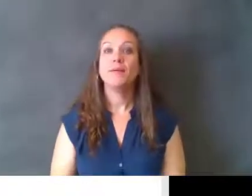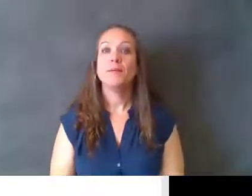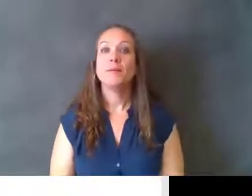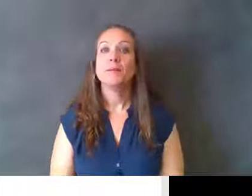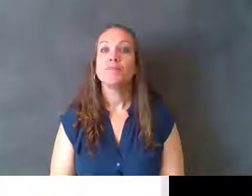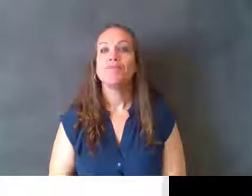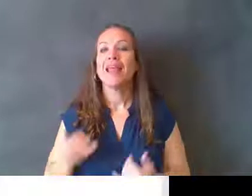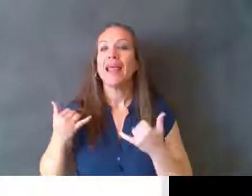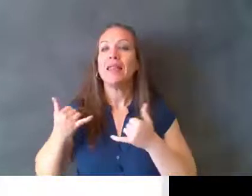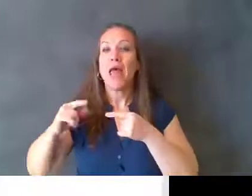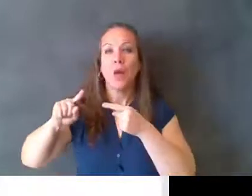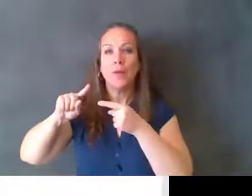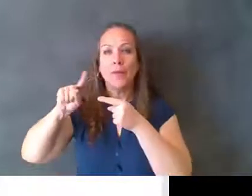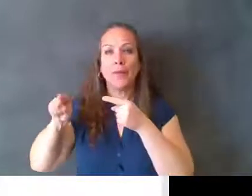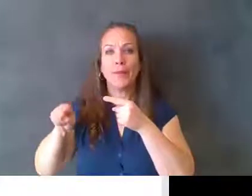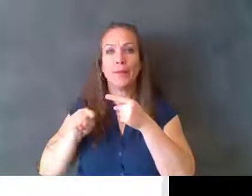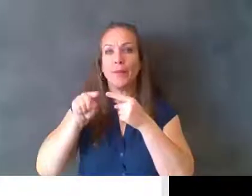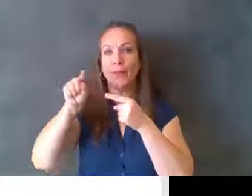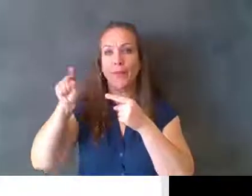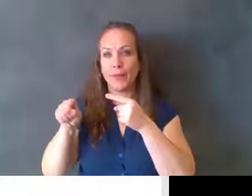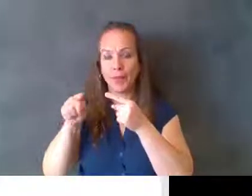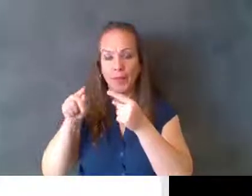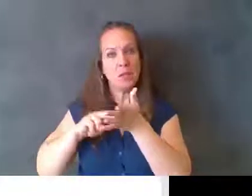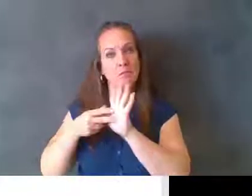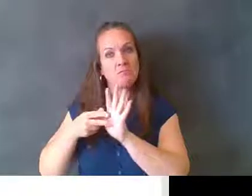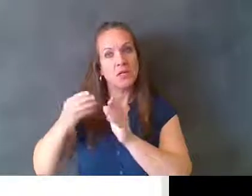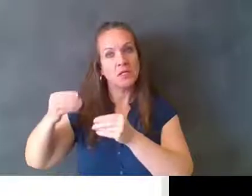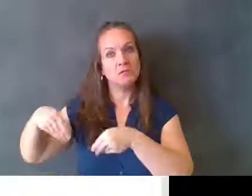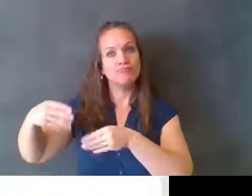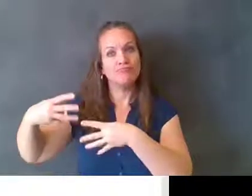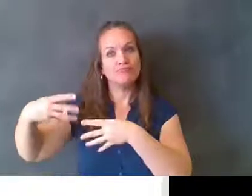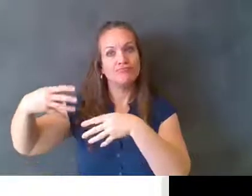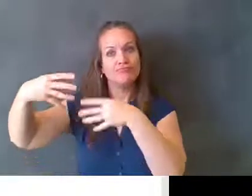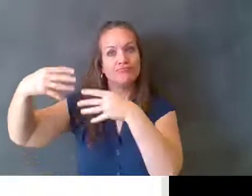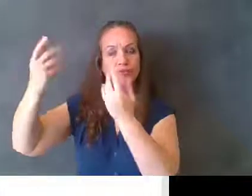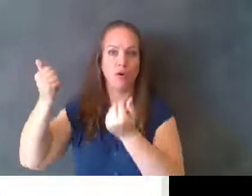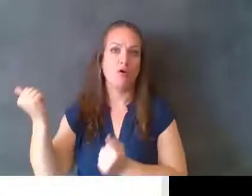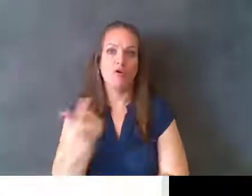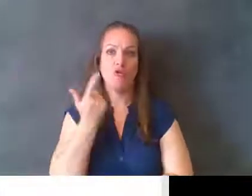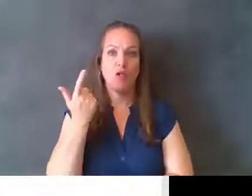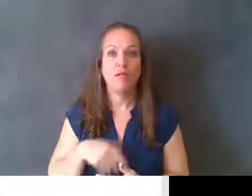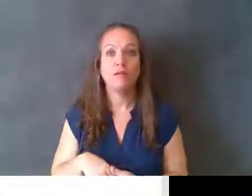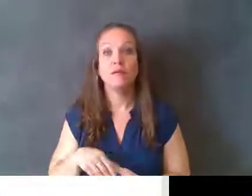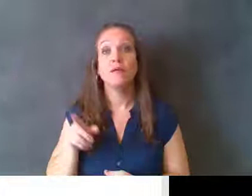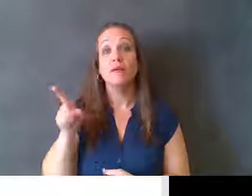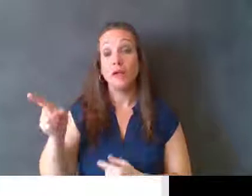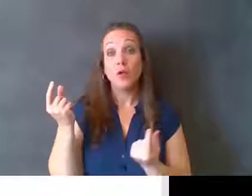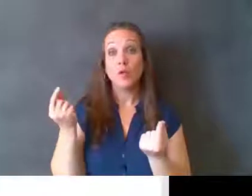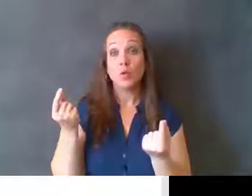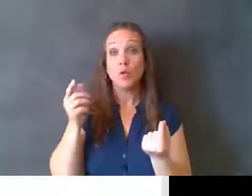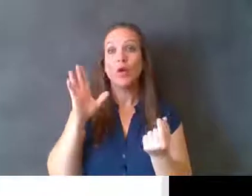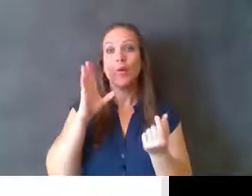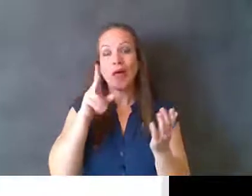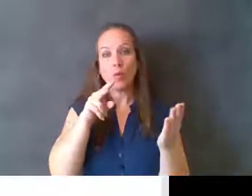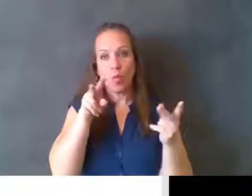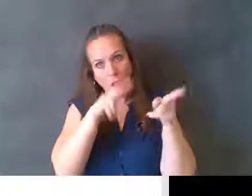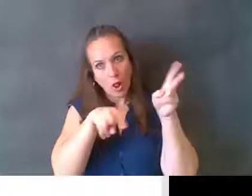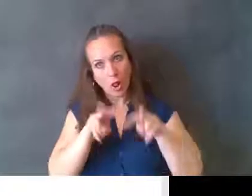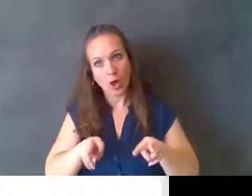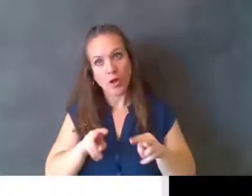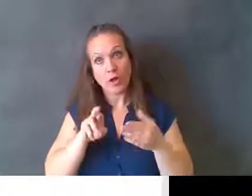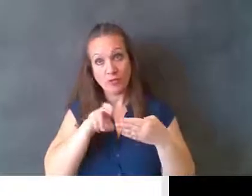you what the accessibility checker is looking for. So it's going to review your results, and then you'll see a list